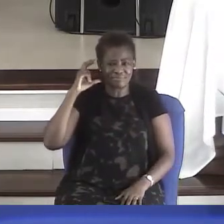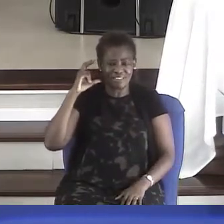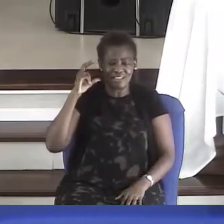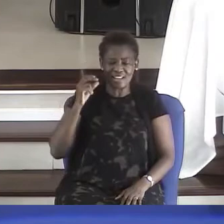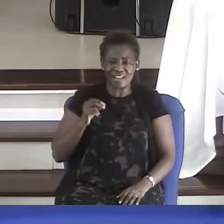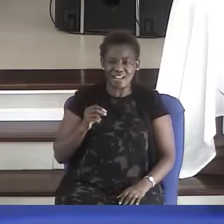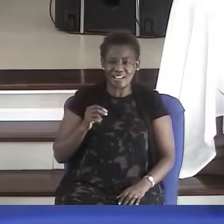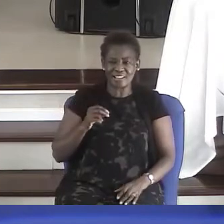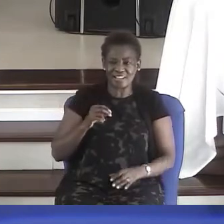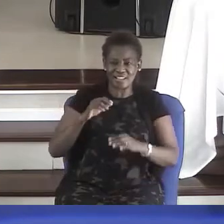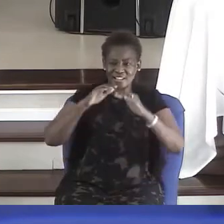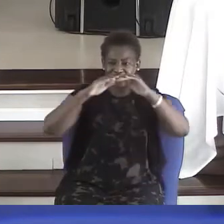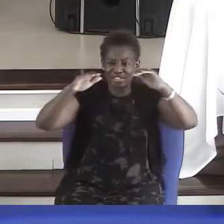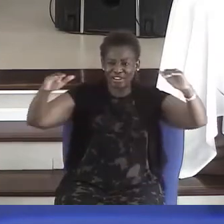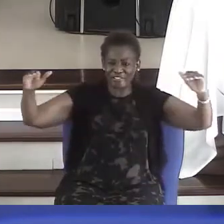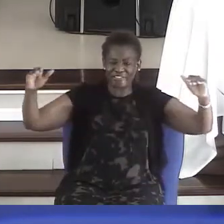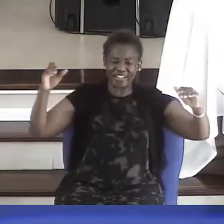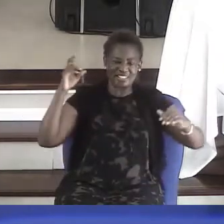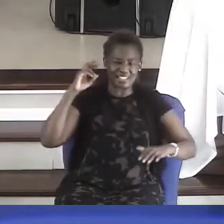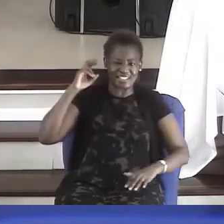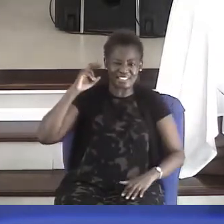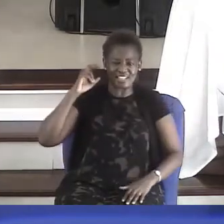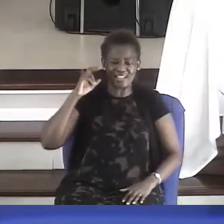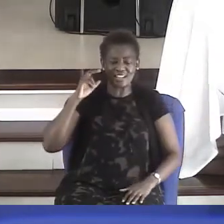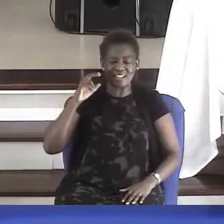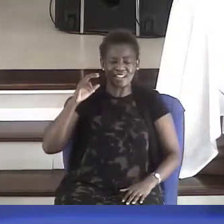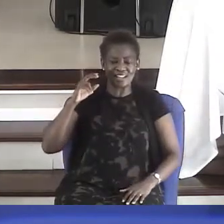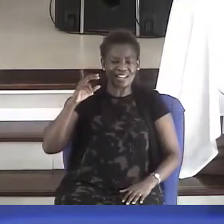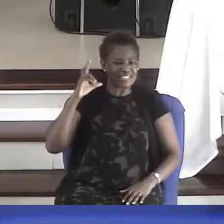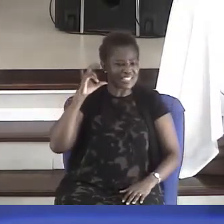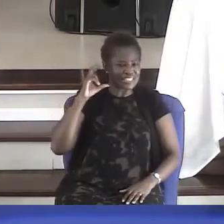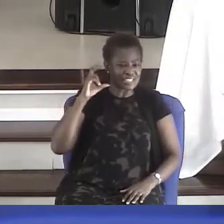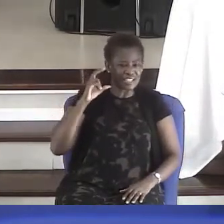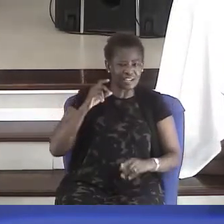listening, but you're hearing what you want to hear.